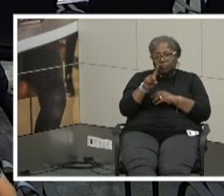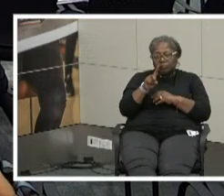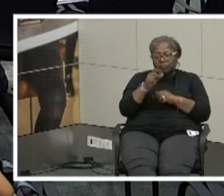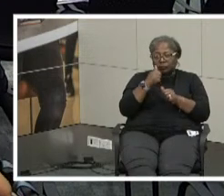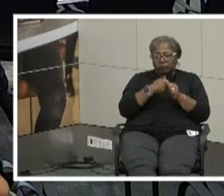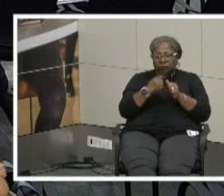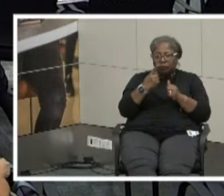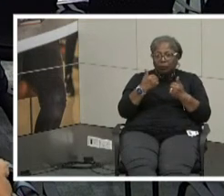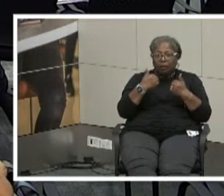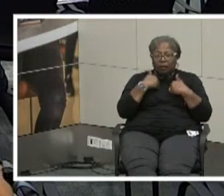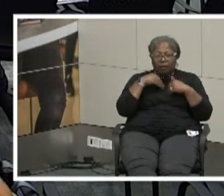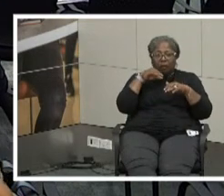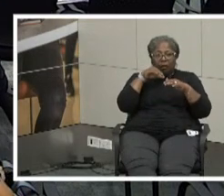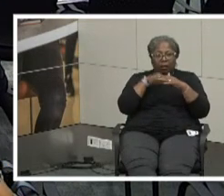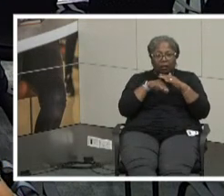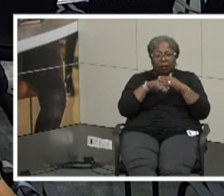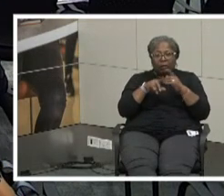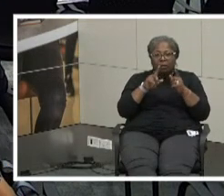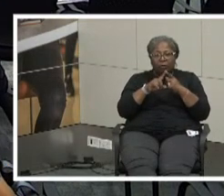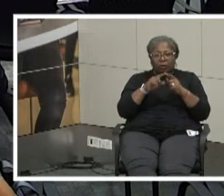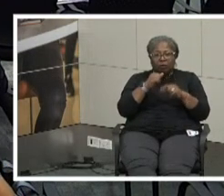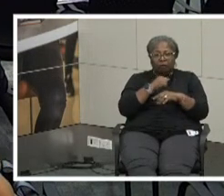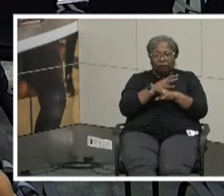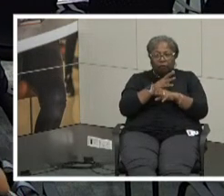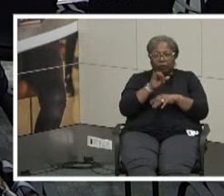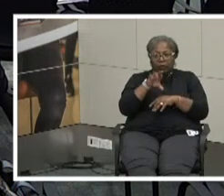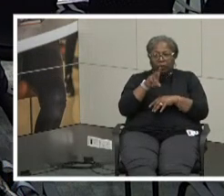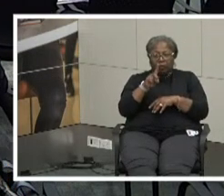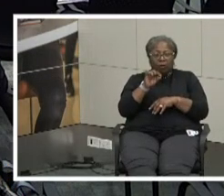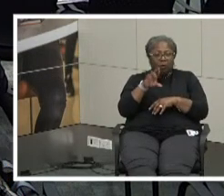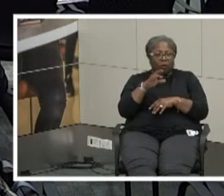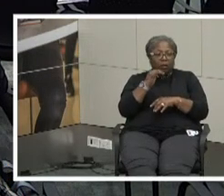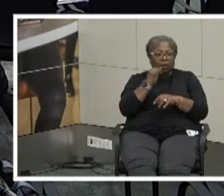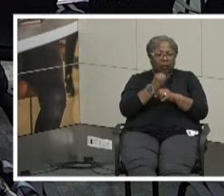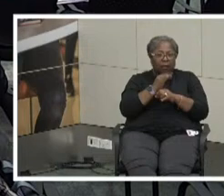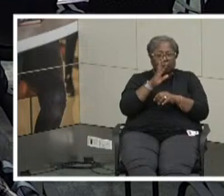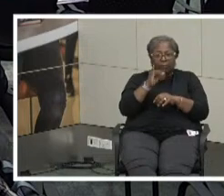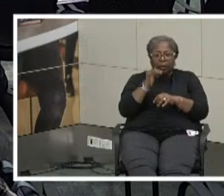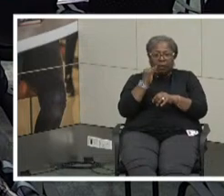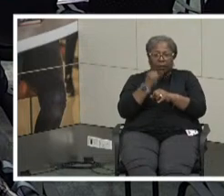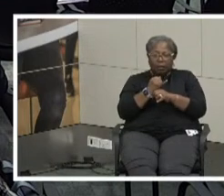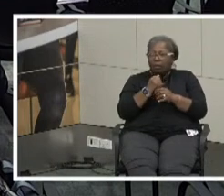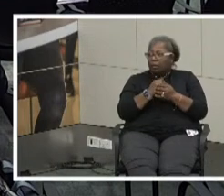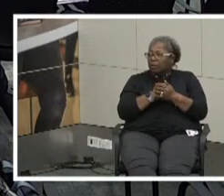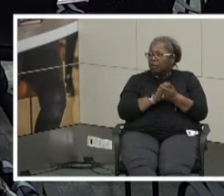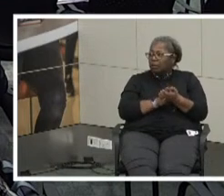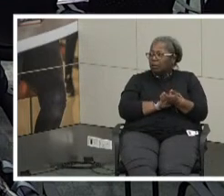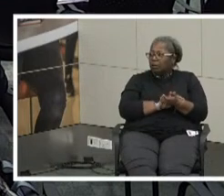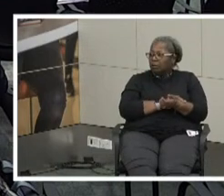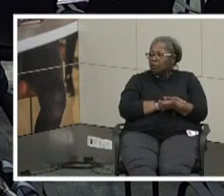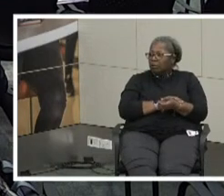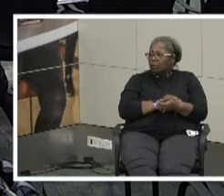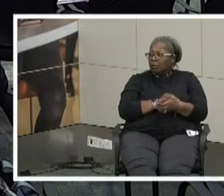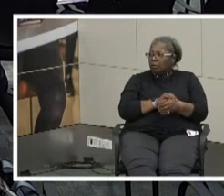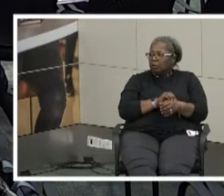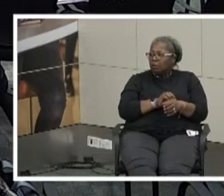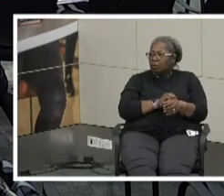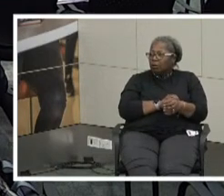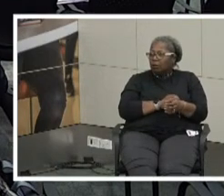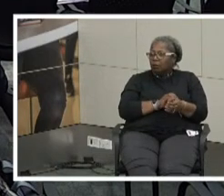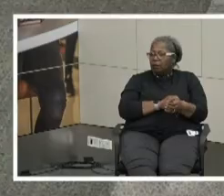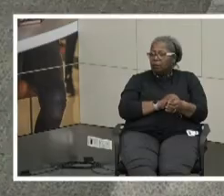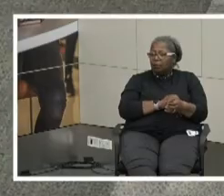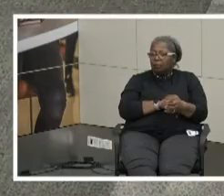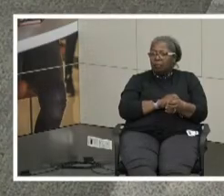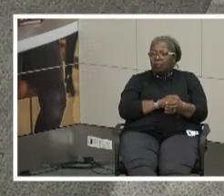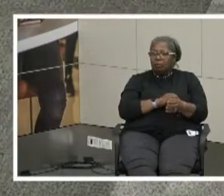everyone has access to Virtual arts or is it campus by campus yes um we do offer a